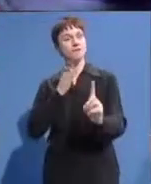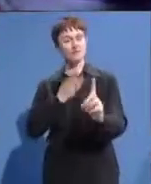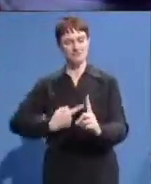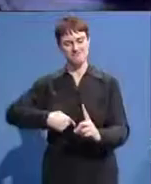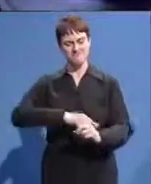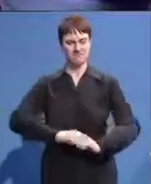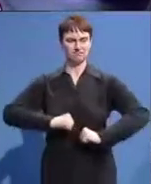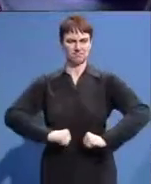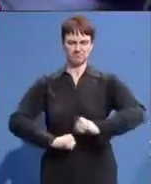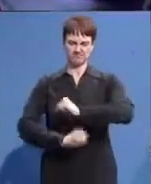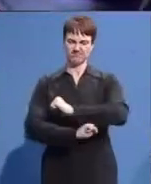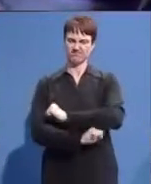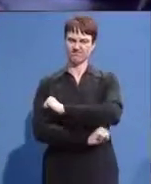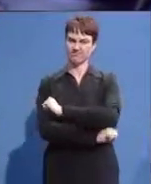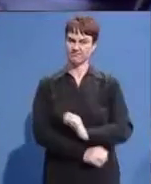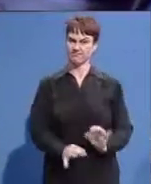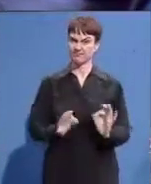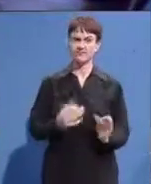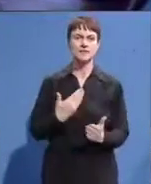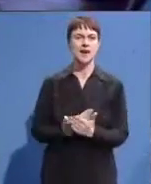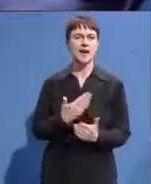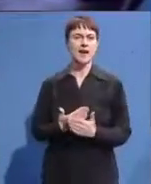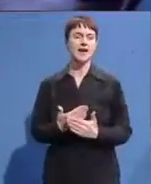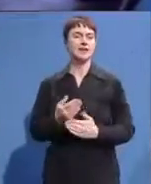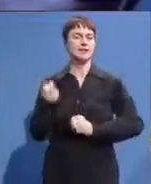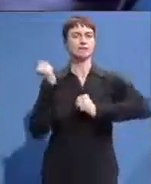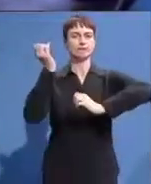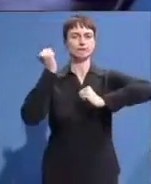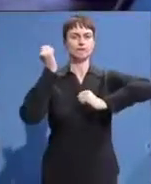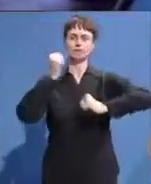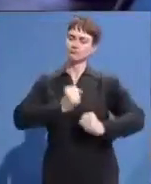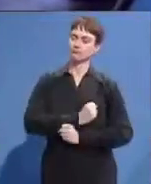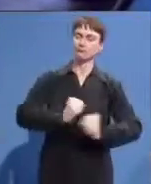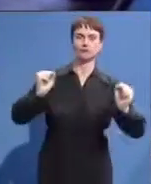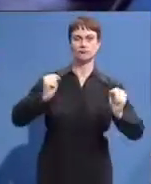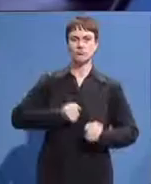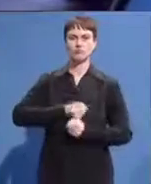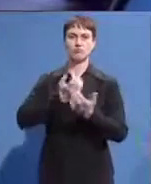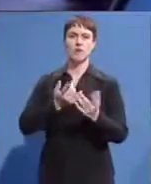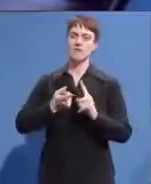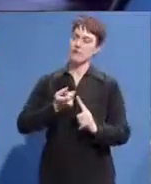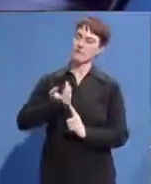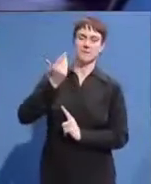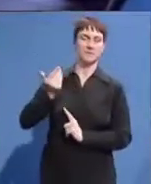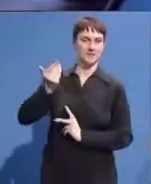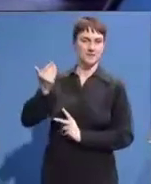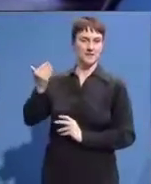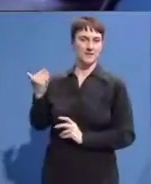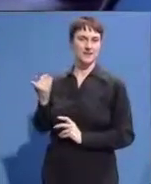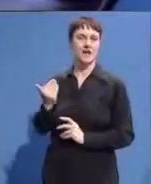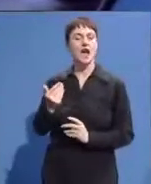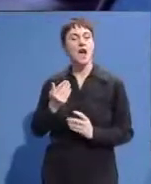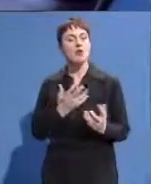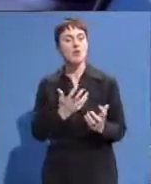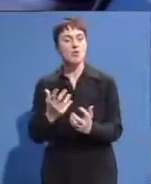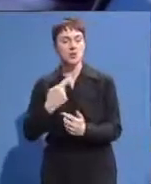royal languages can echo proverbs at a place where ancestors walked. Let us help the poor and the lame to open closed doors so that